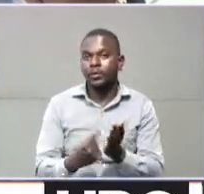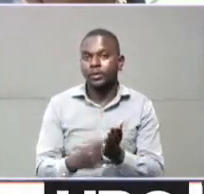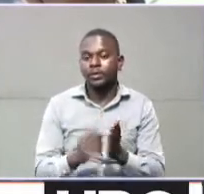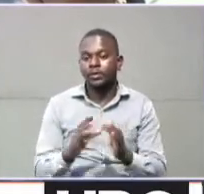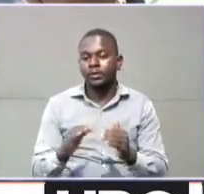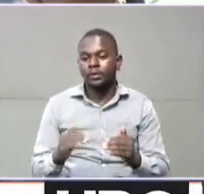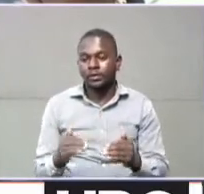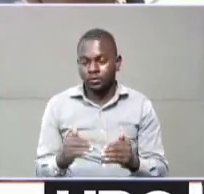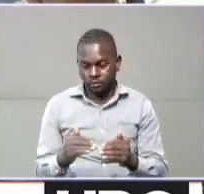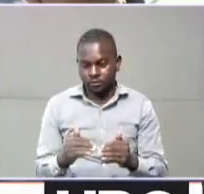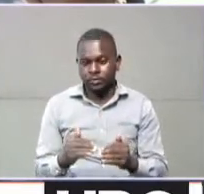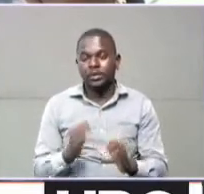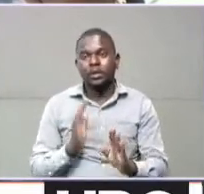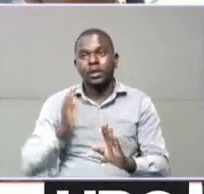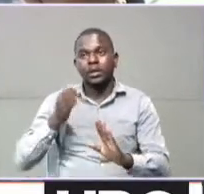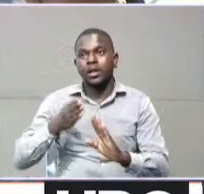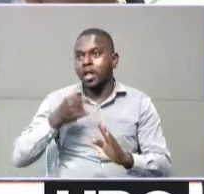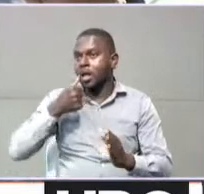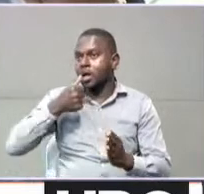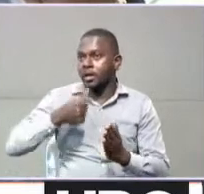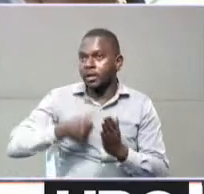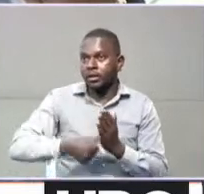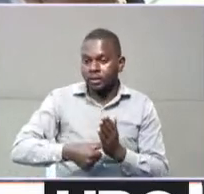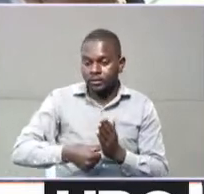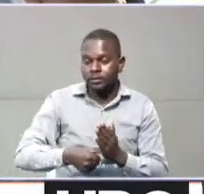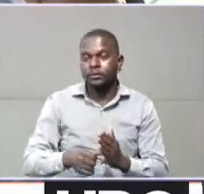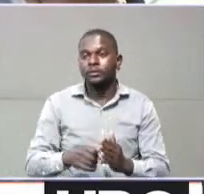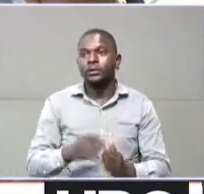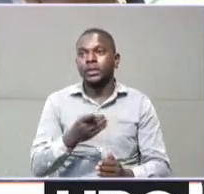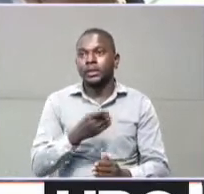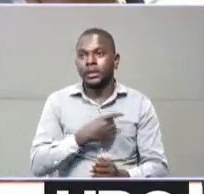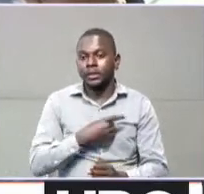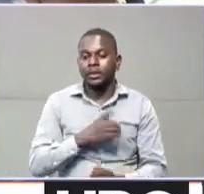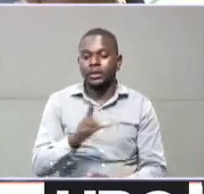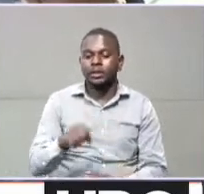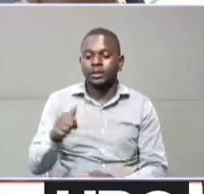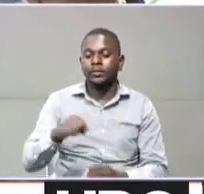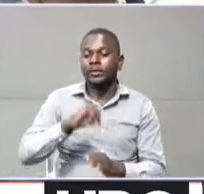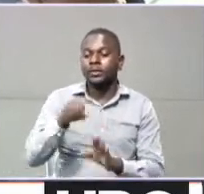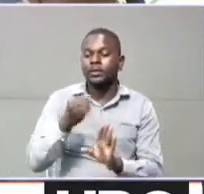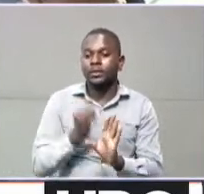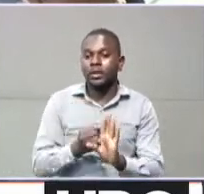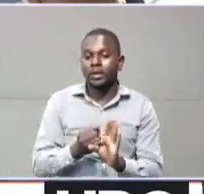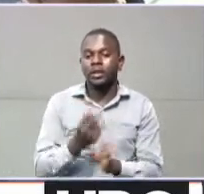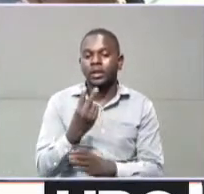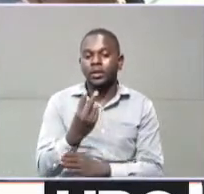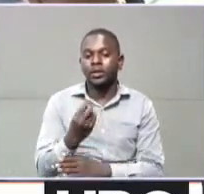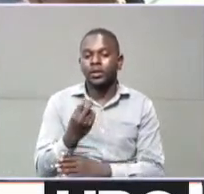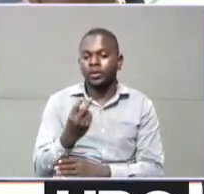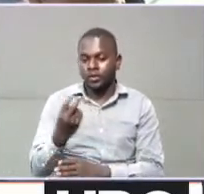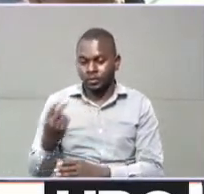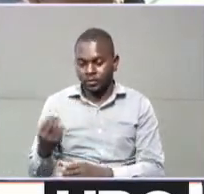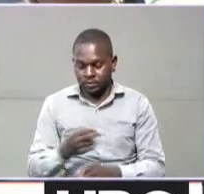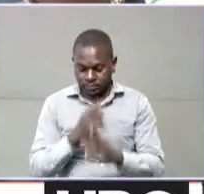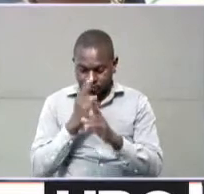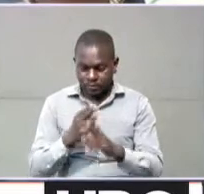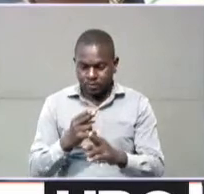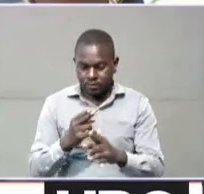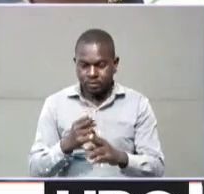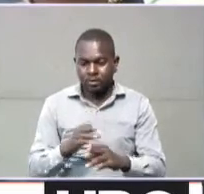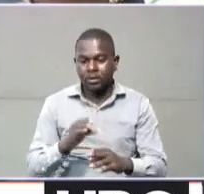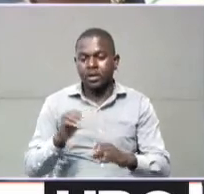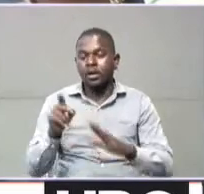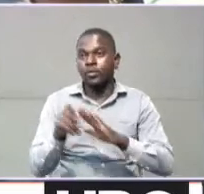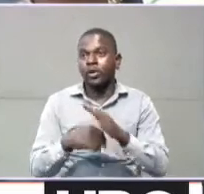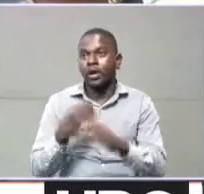and in further reference to a letter dated 7th july 2022 by the right honourable prime